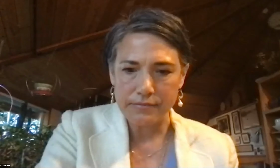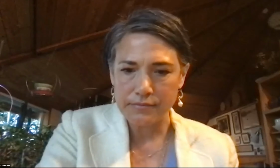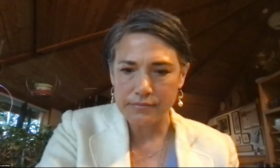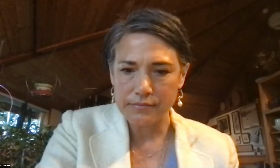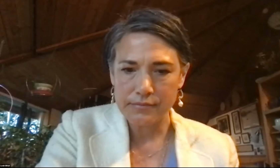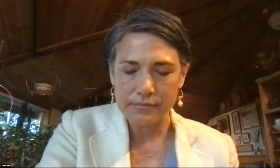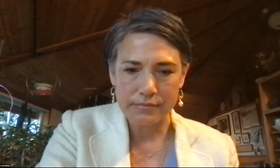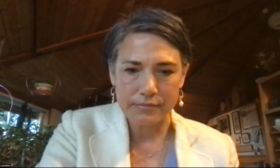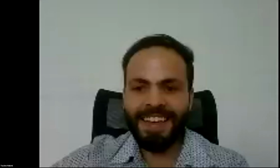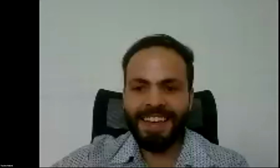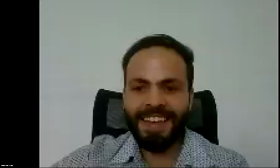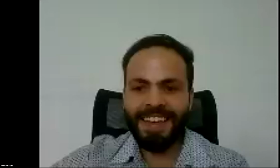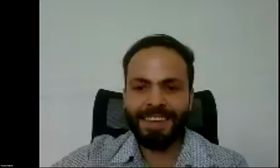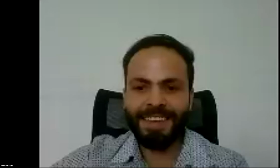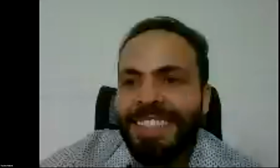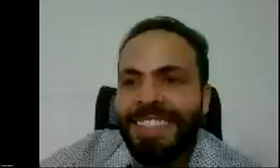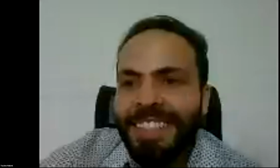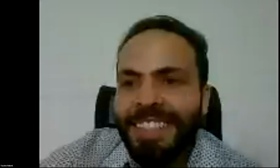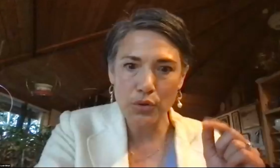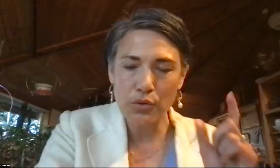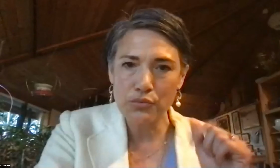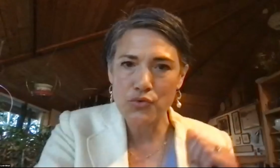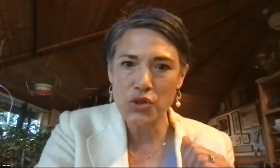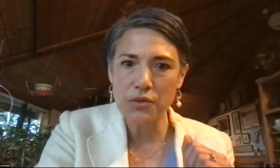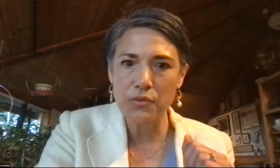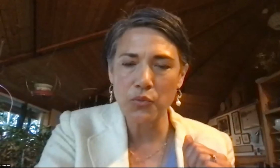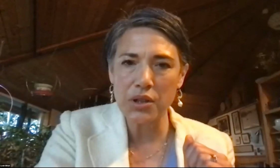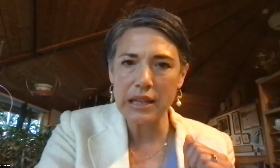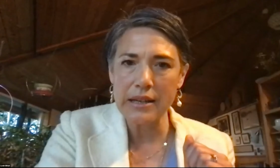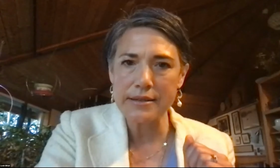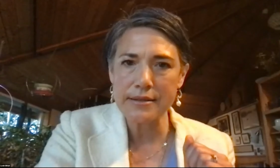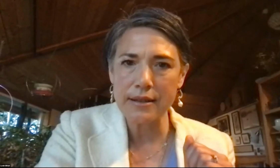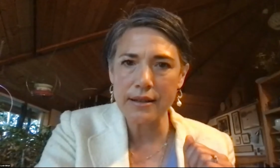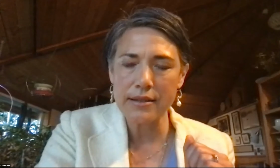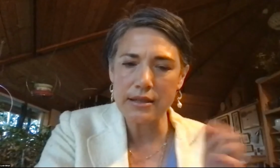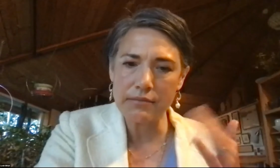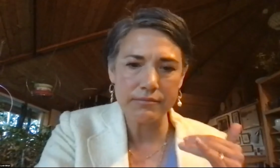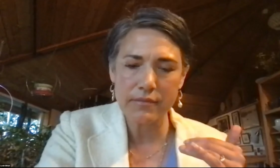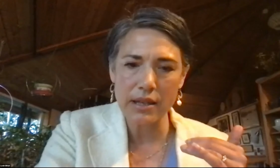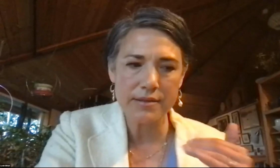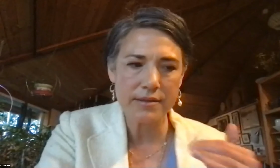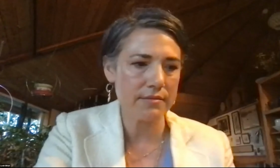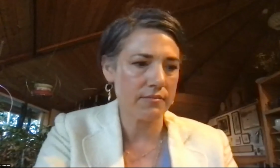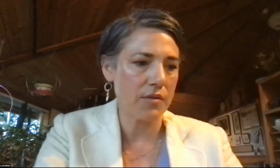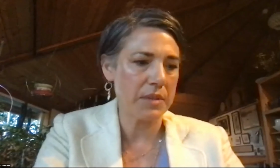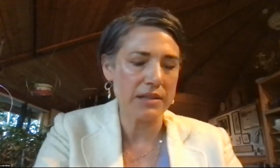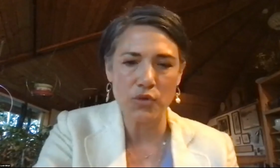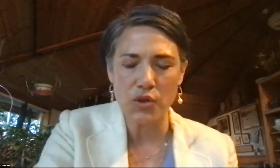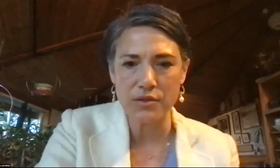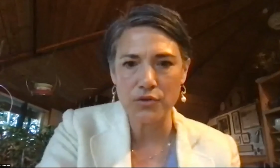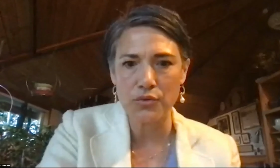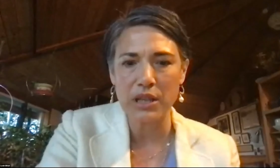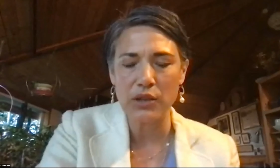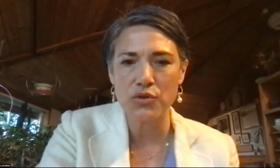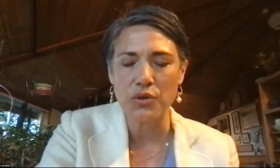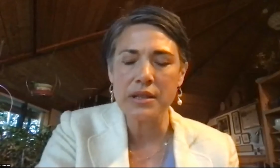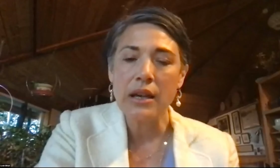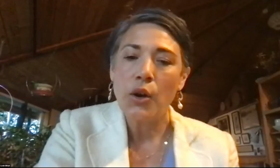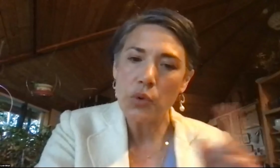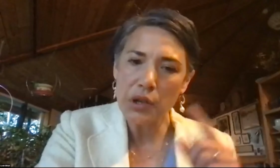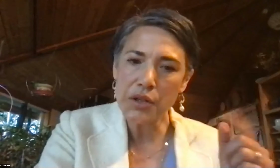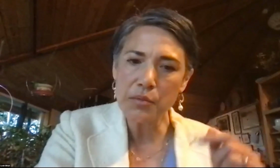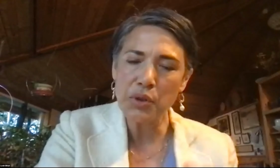everyone is ready to go. As you go, just one last idea, as I'll make some noise as you make your